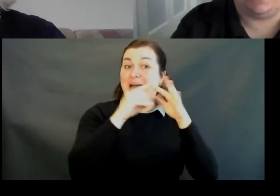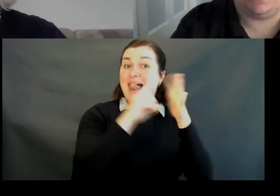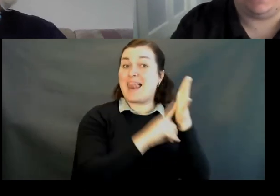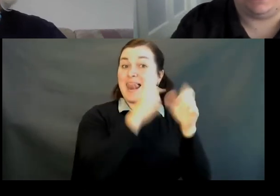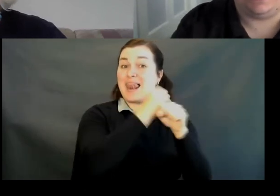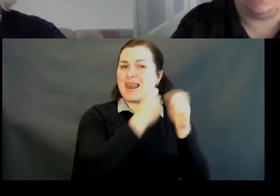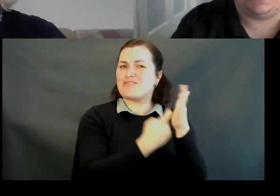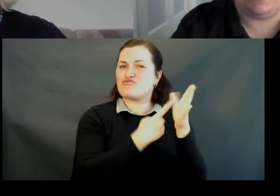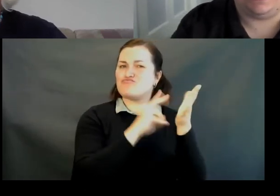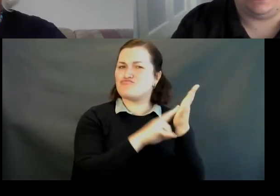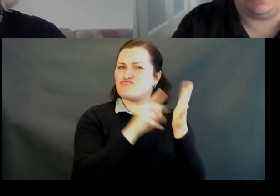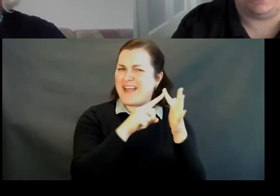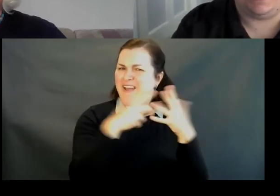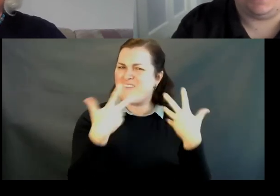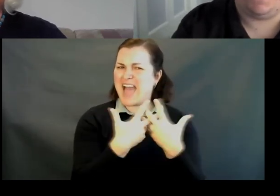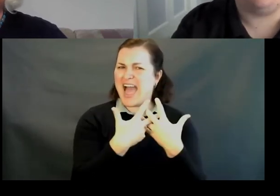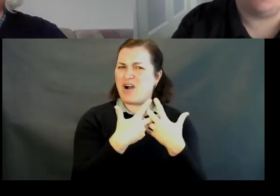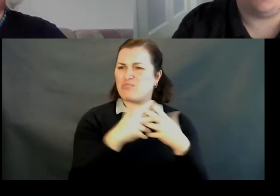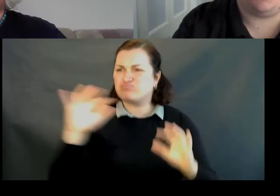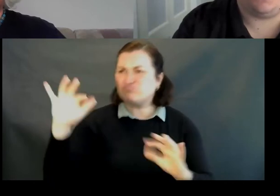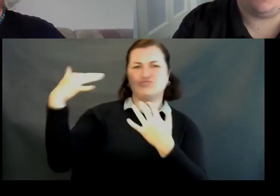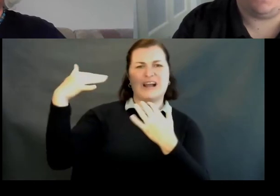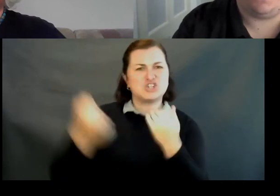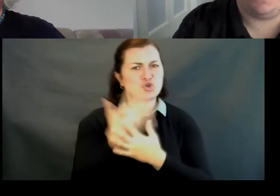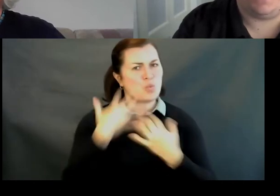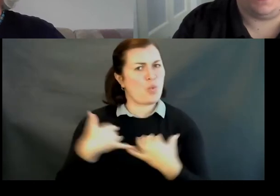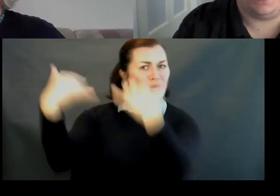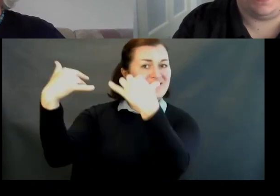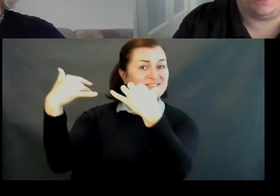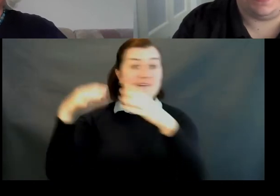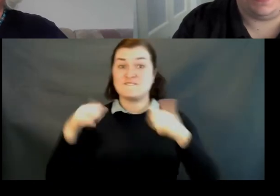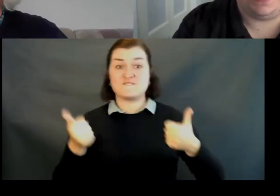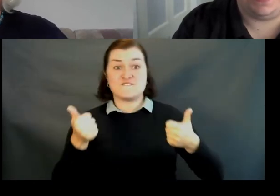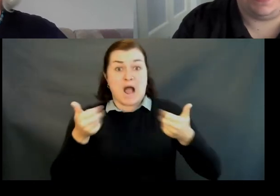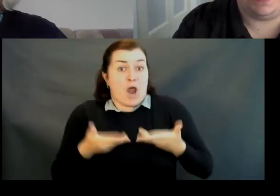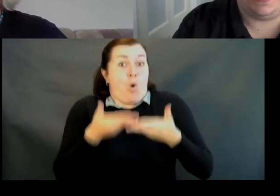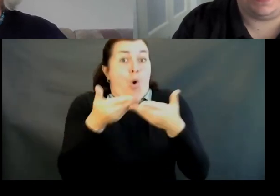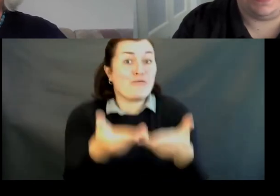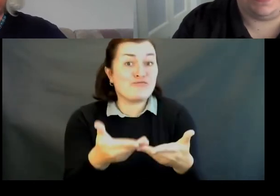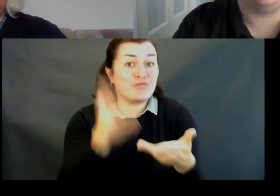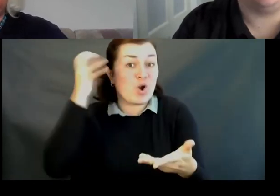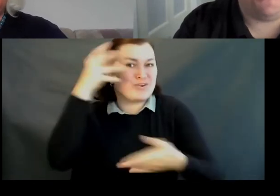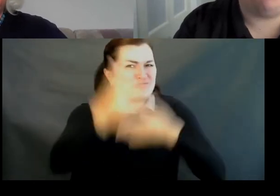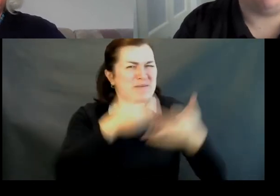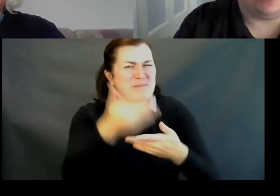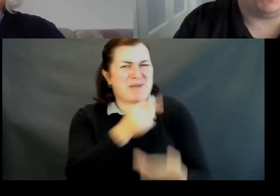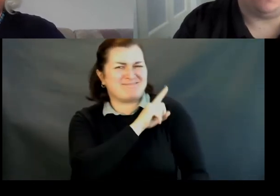audiences. I think that's something that people will want to do. It's all very well offering the thing, but how do you actually get people into the room with